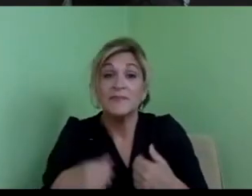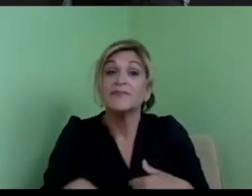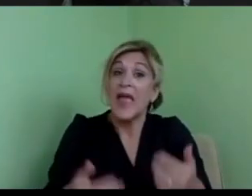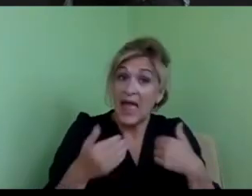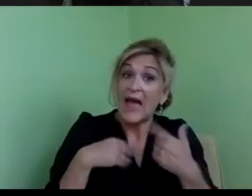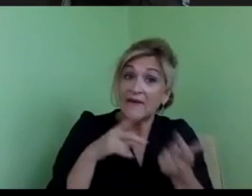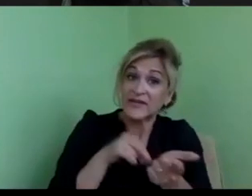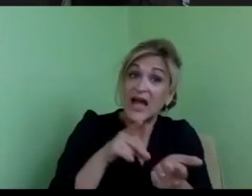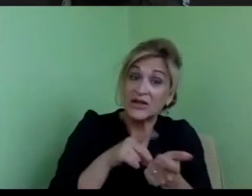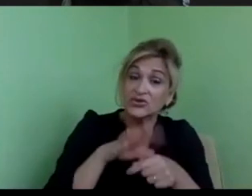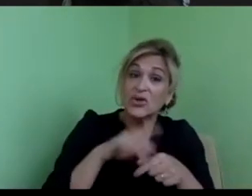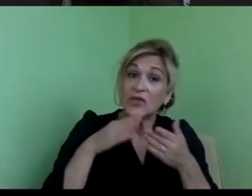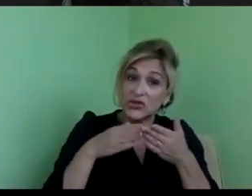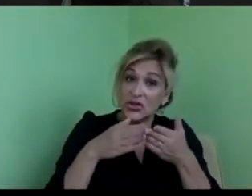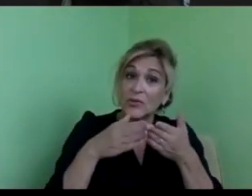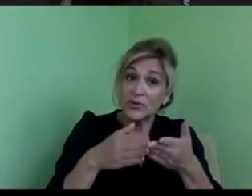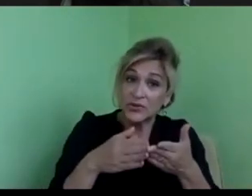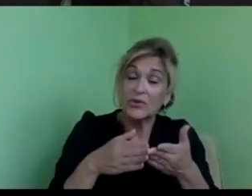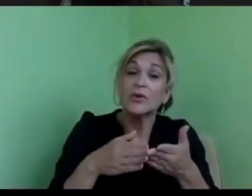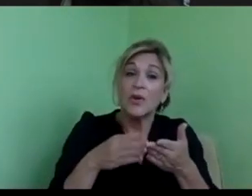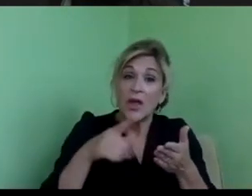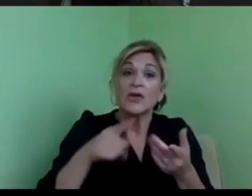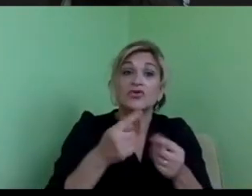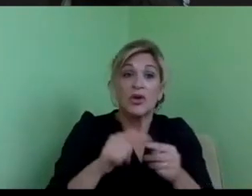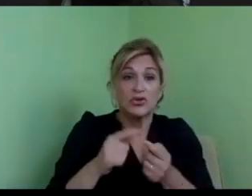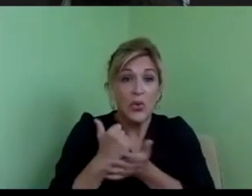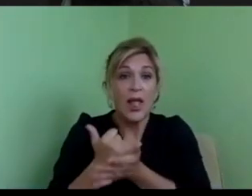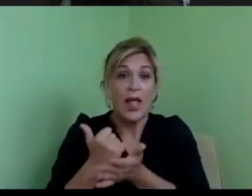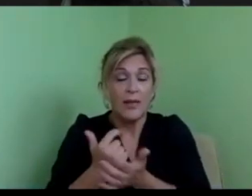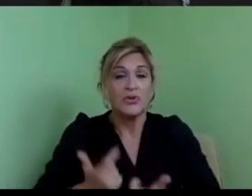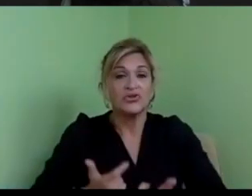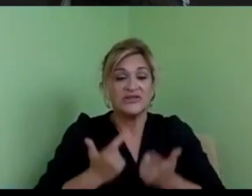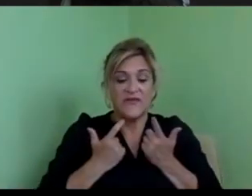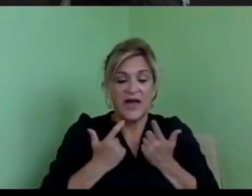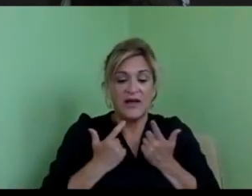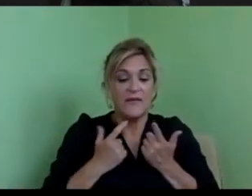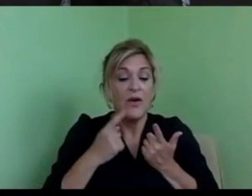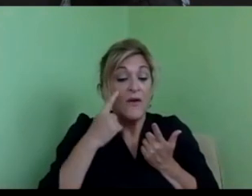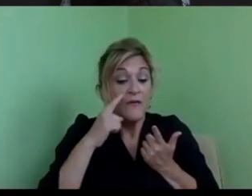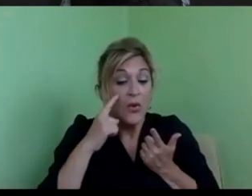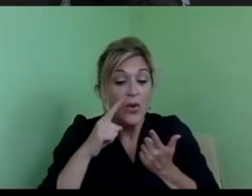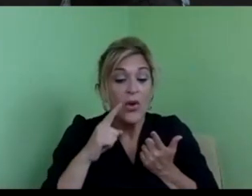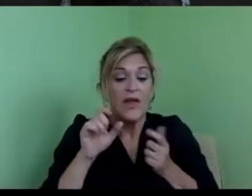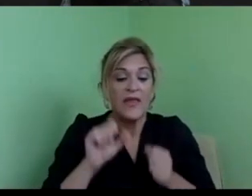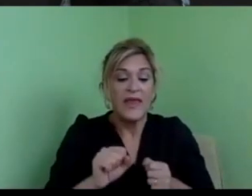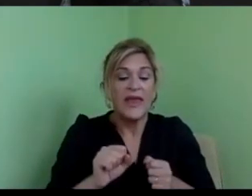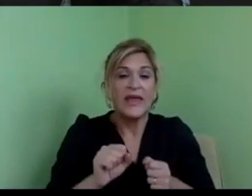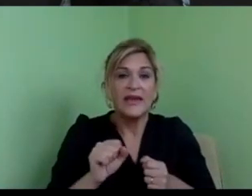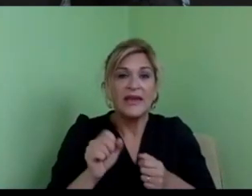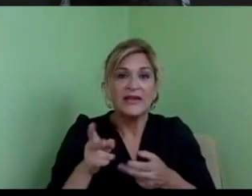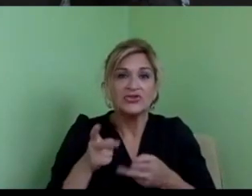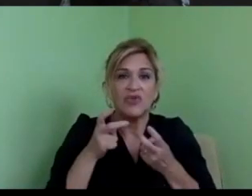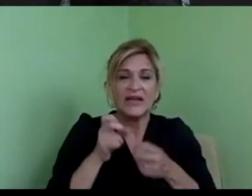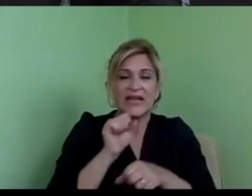board practitioners who's trying to help her survive so that they can extract labor from her and